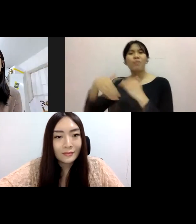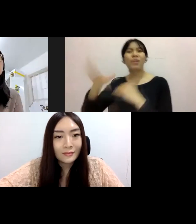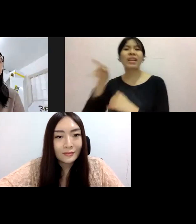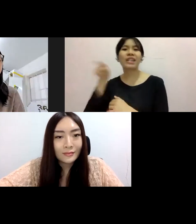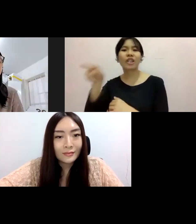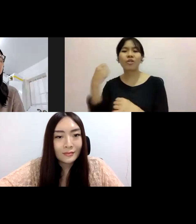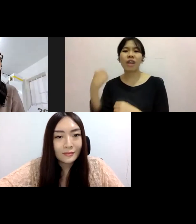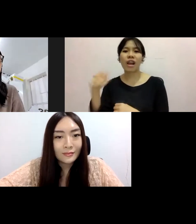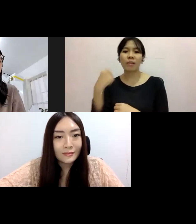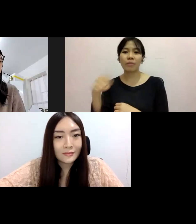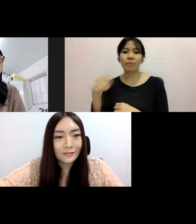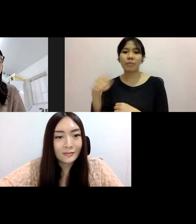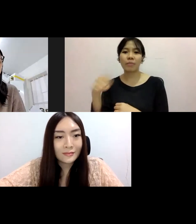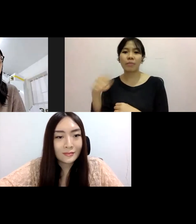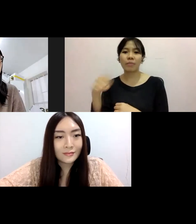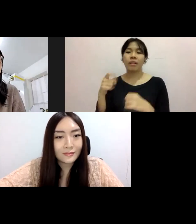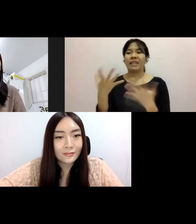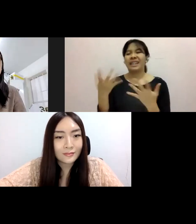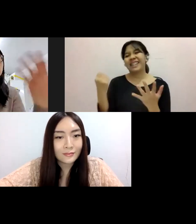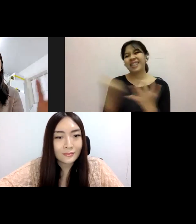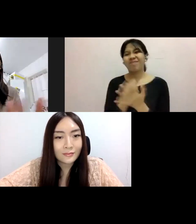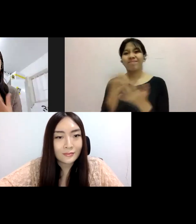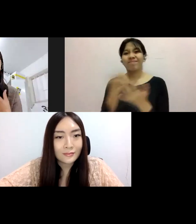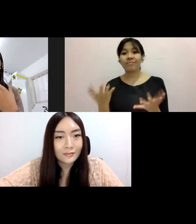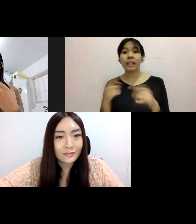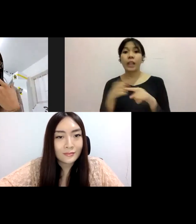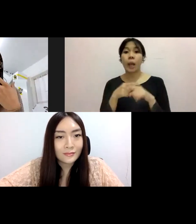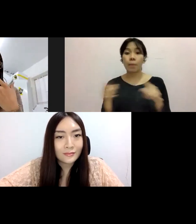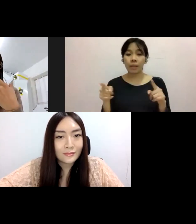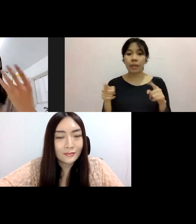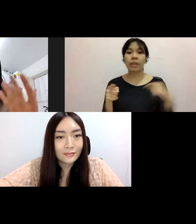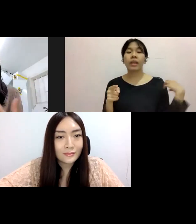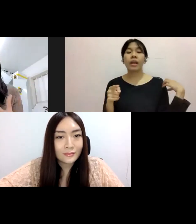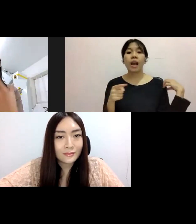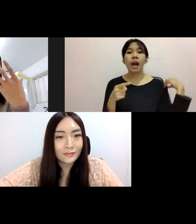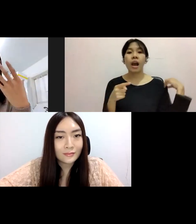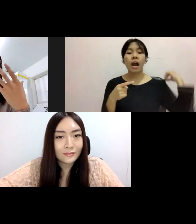went there. But he told me